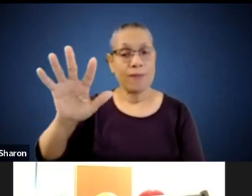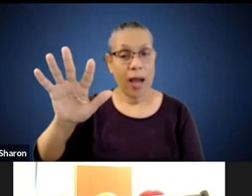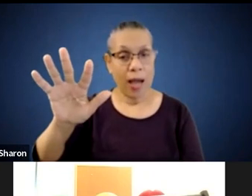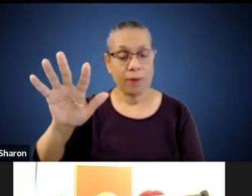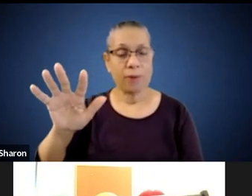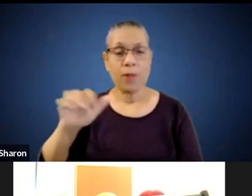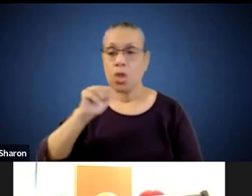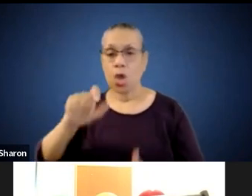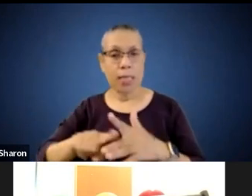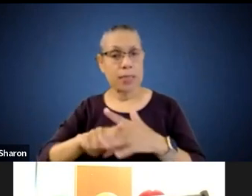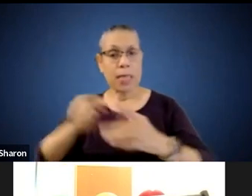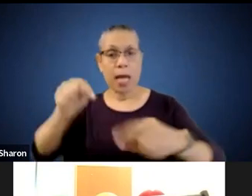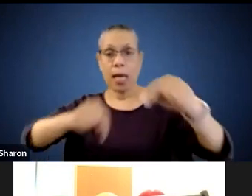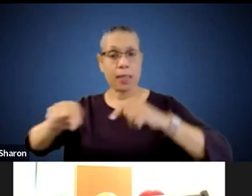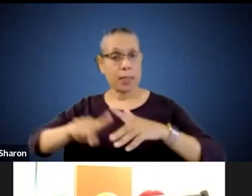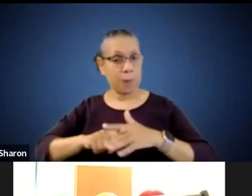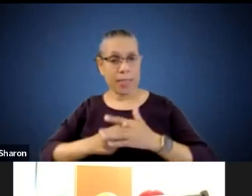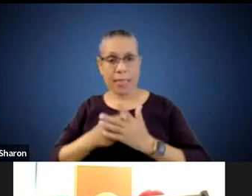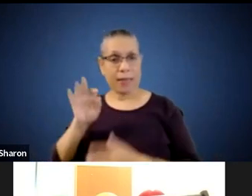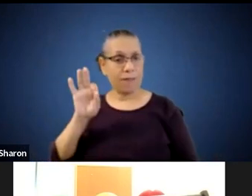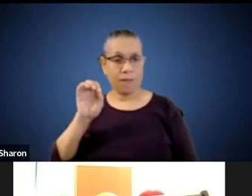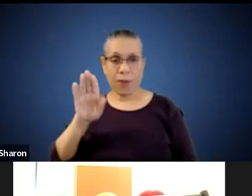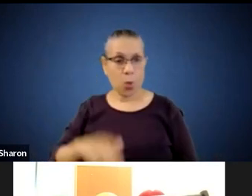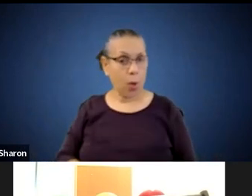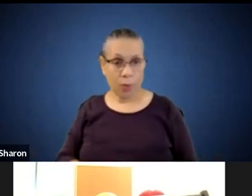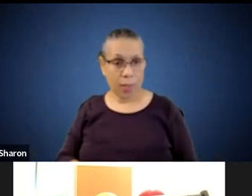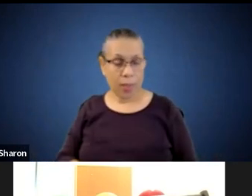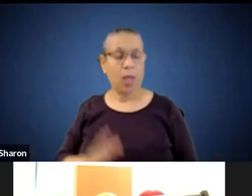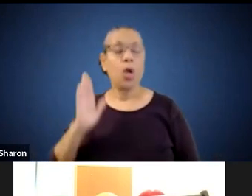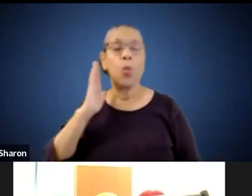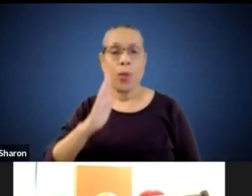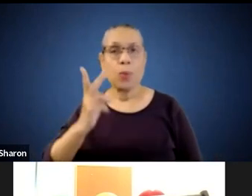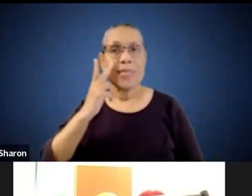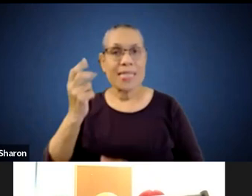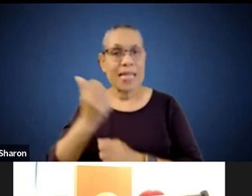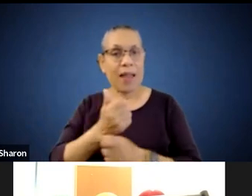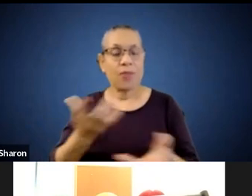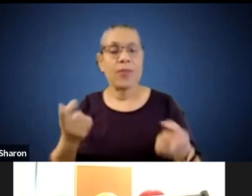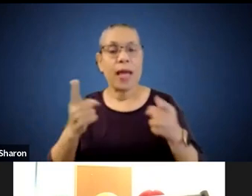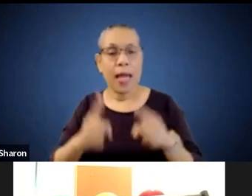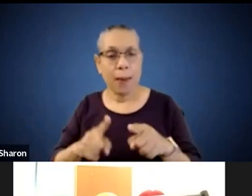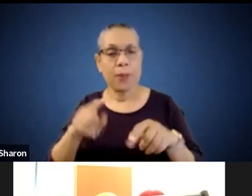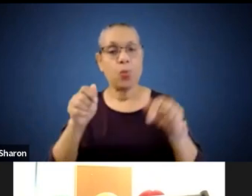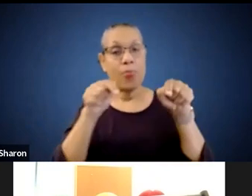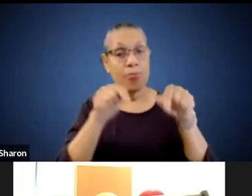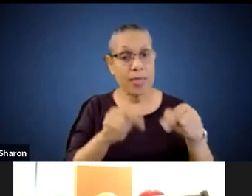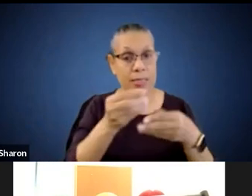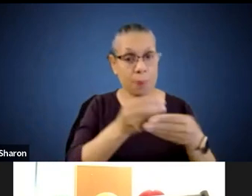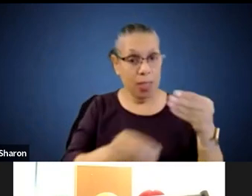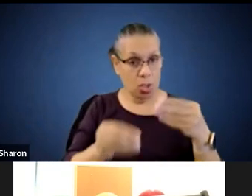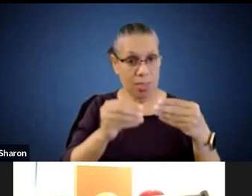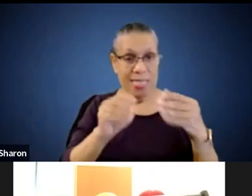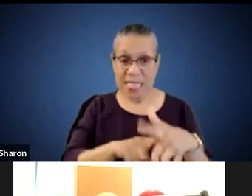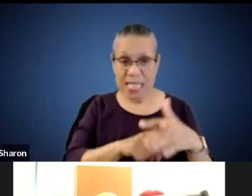will not be starting the conversations next February we will be looking at everything that happens with this budget as we move